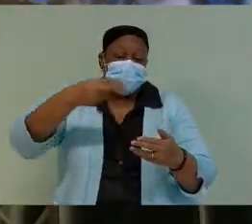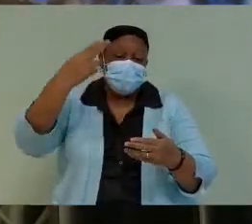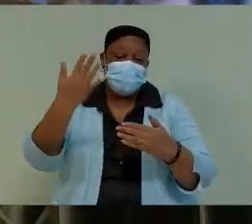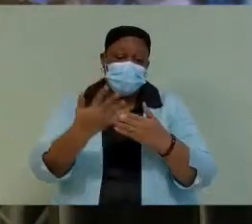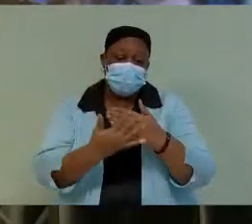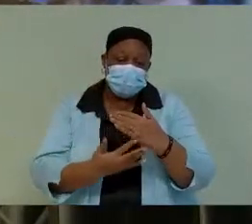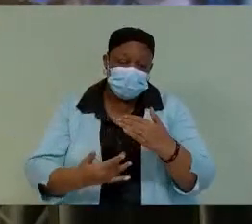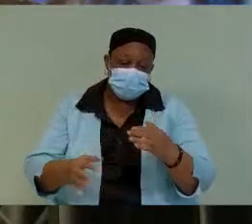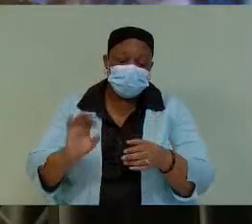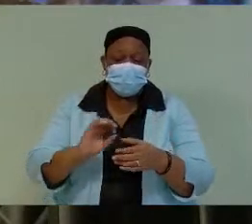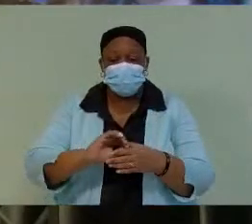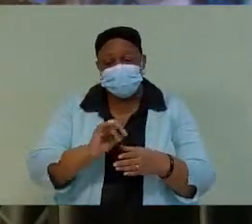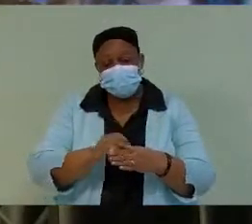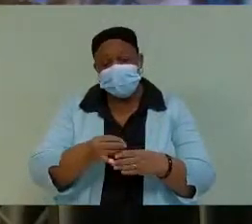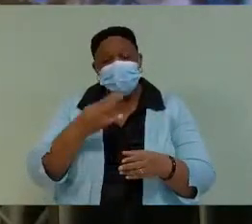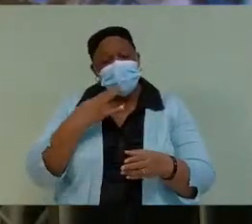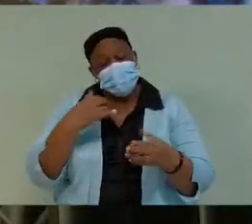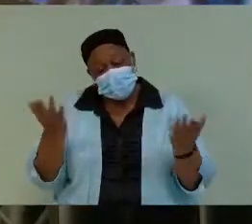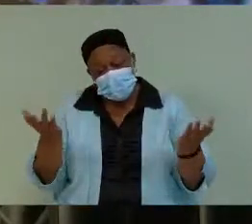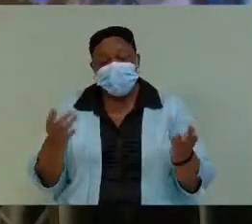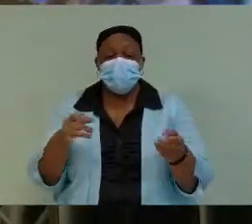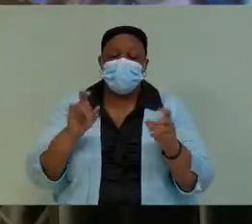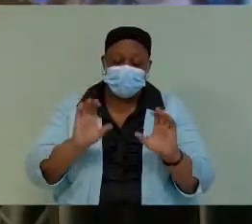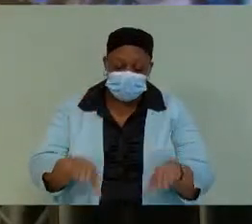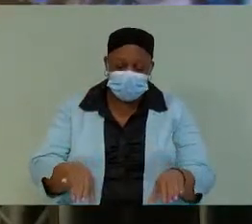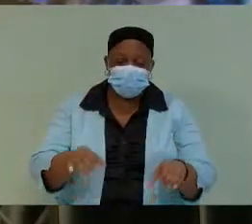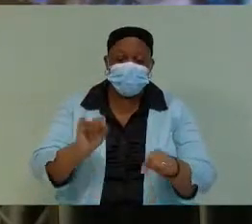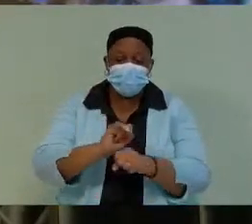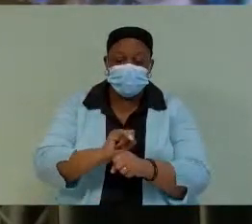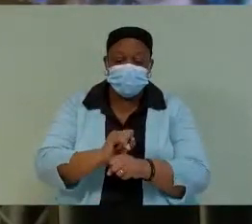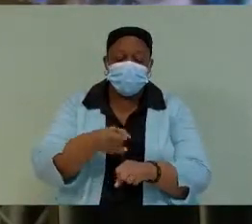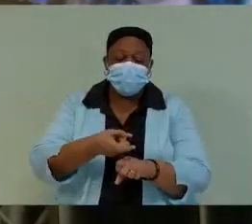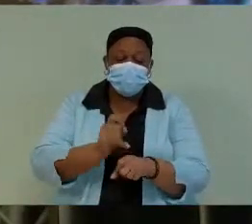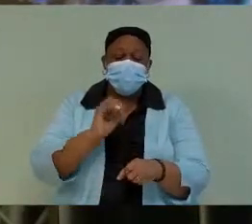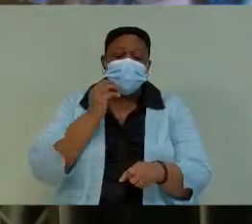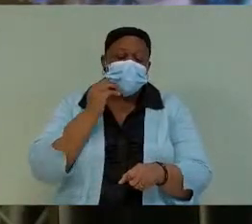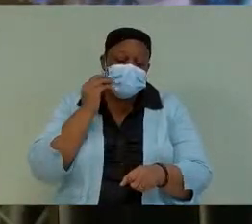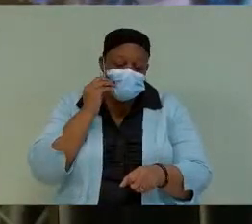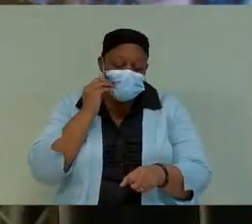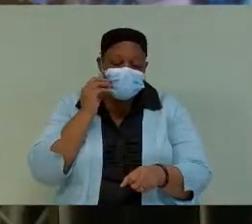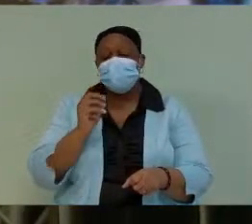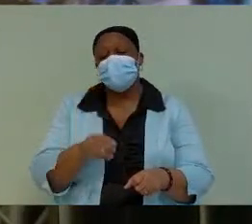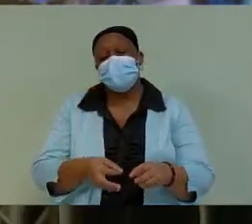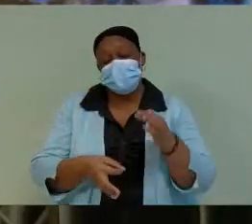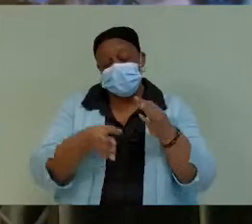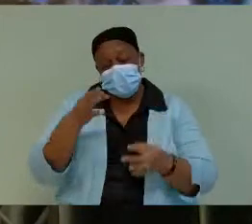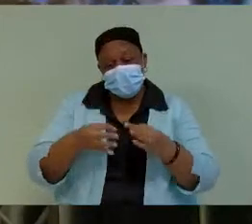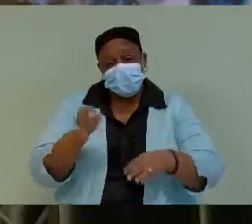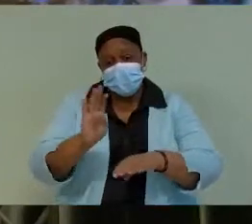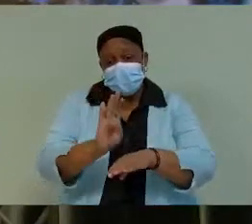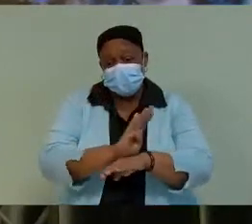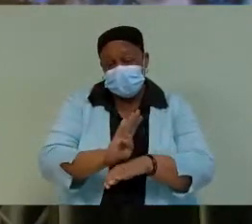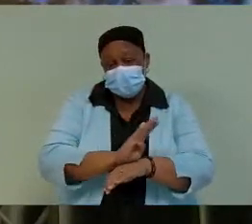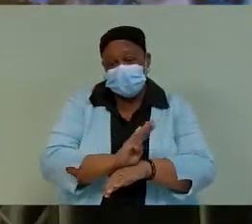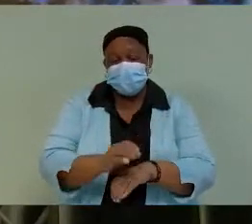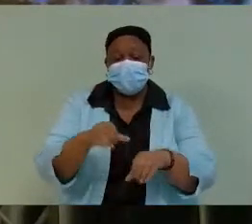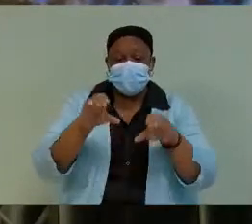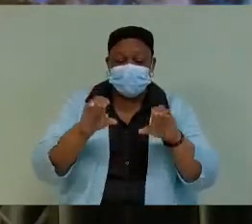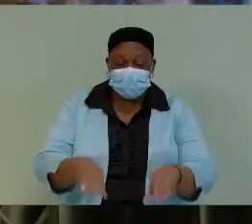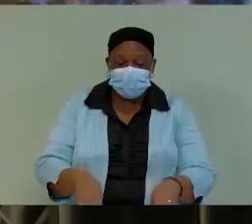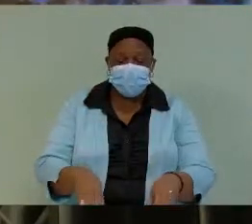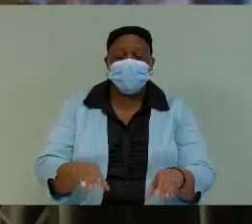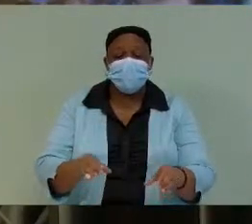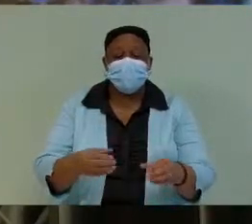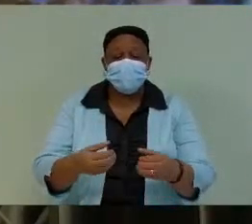work remotely from home. Where a business is able to continue its operations, by its employees